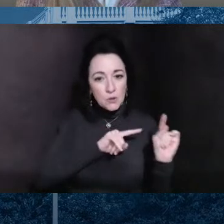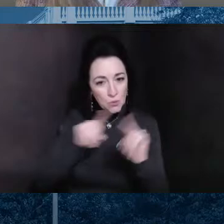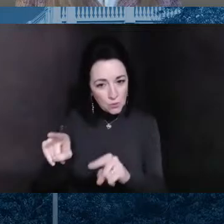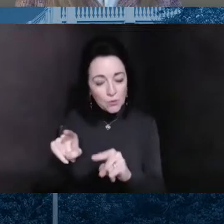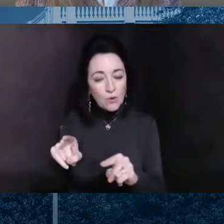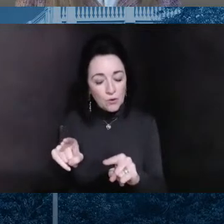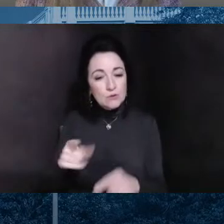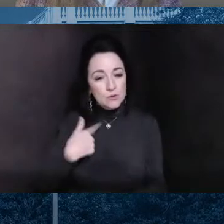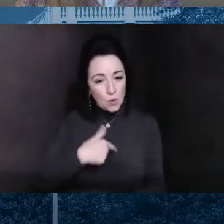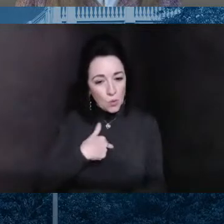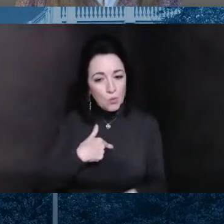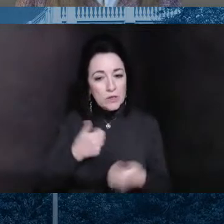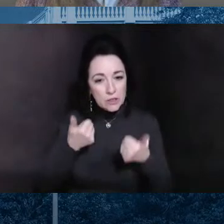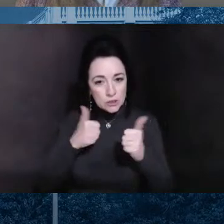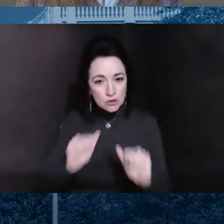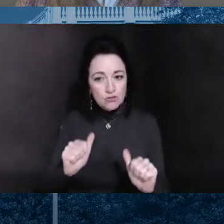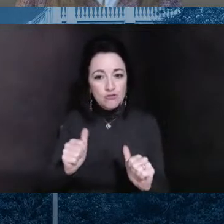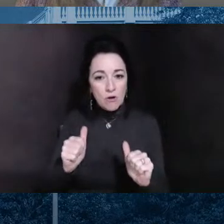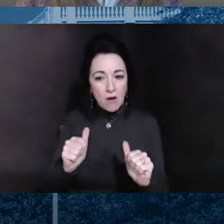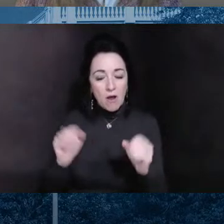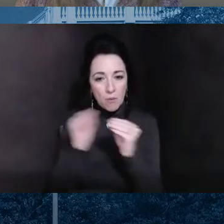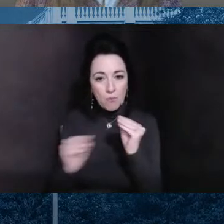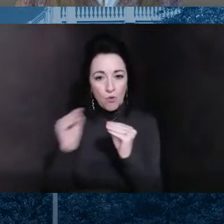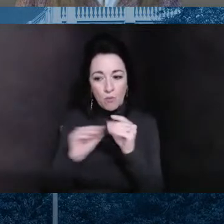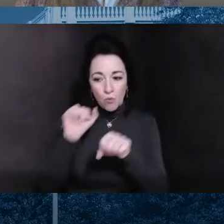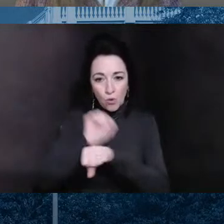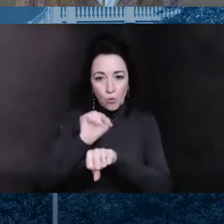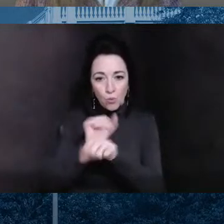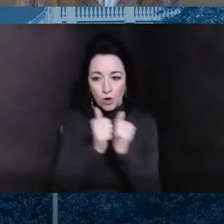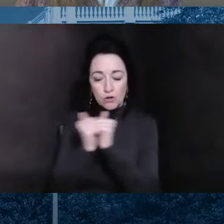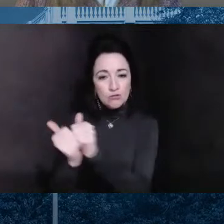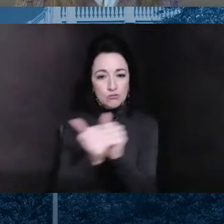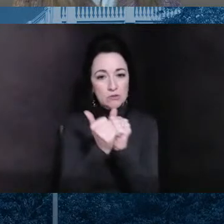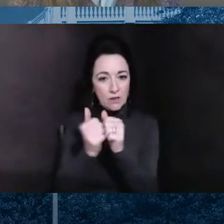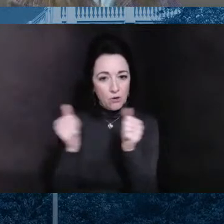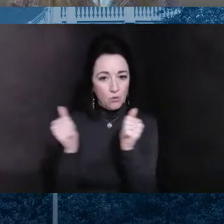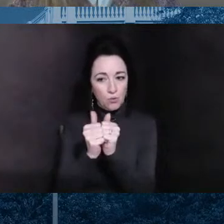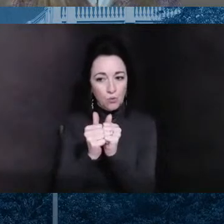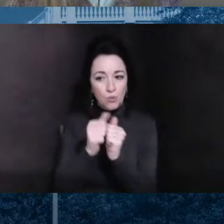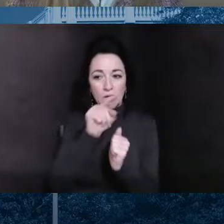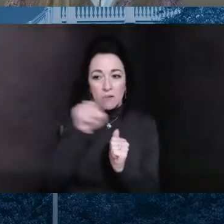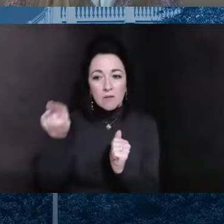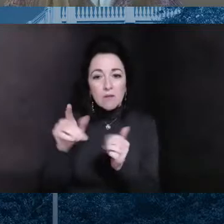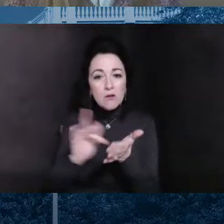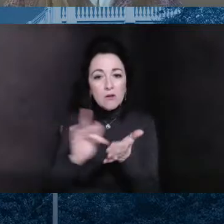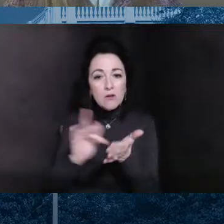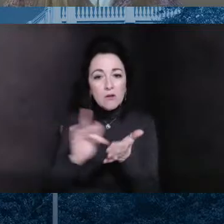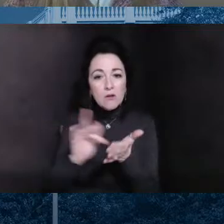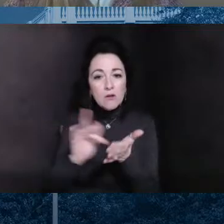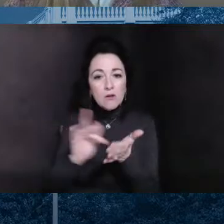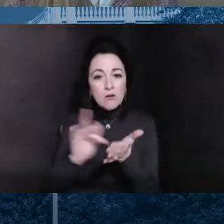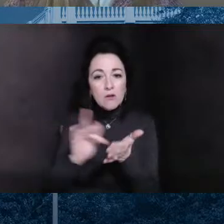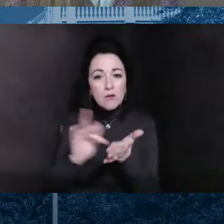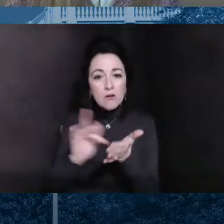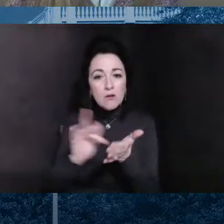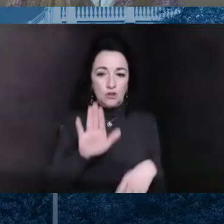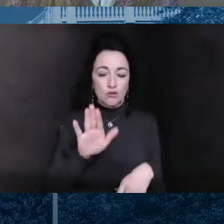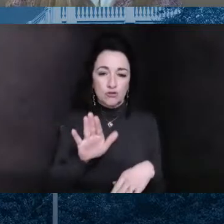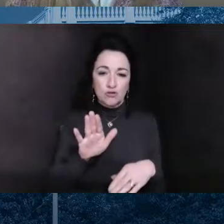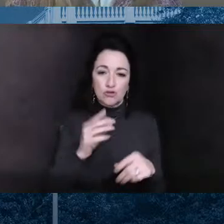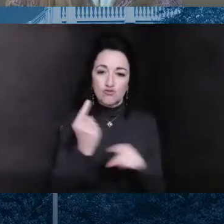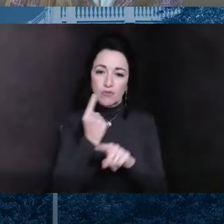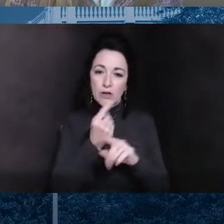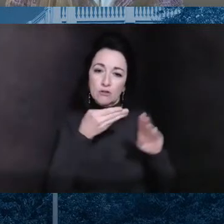So make sure you're paying attention and contacting your local pharmacy and your primary care physician, and hopefully we'll have